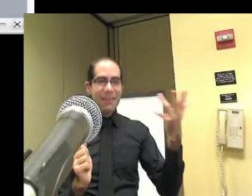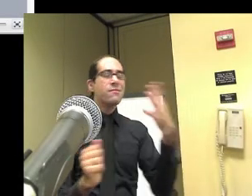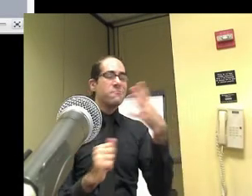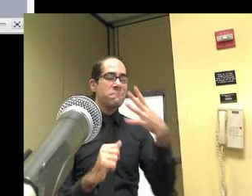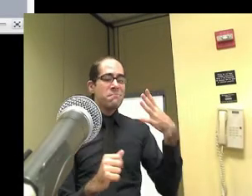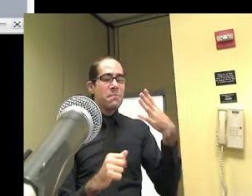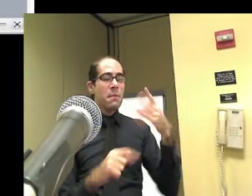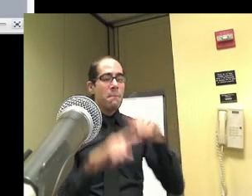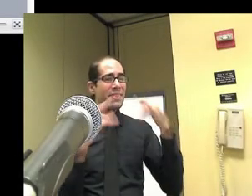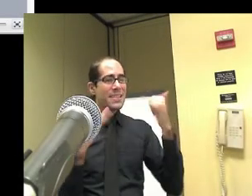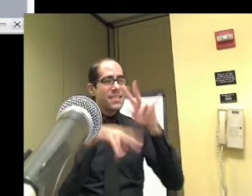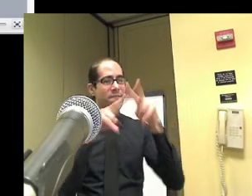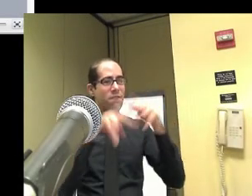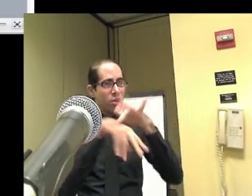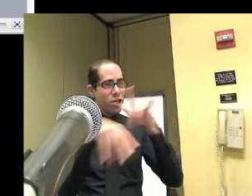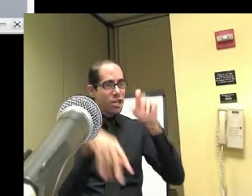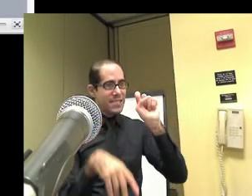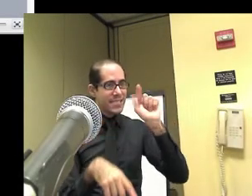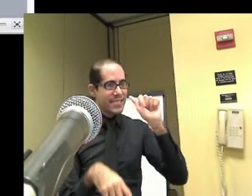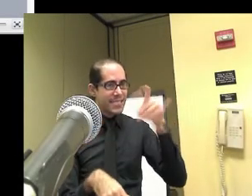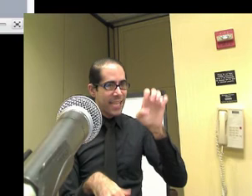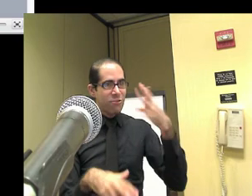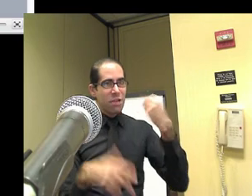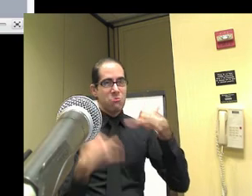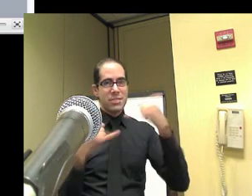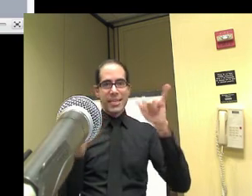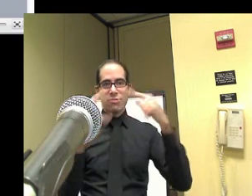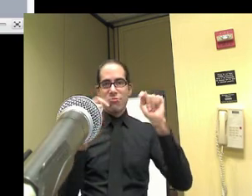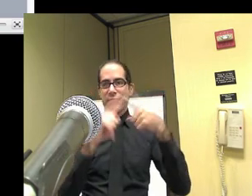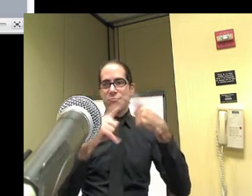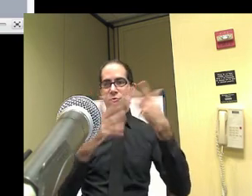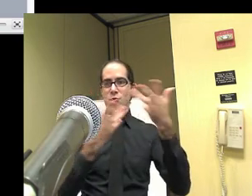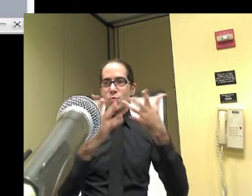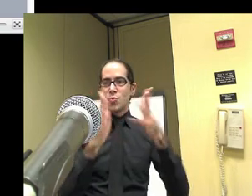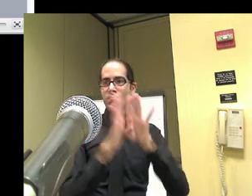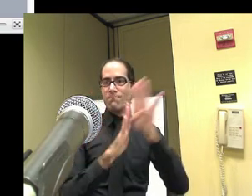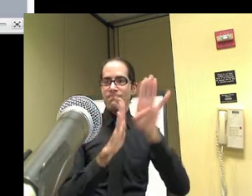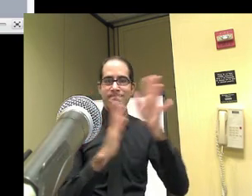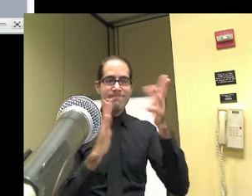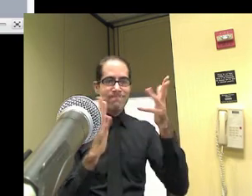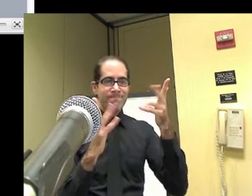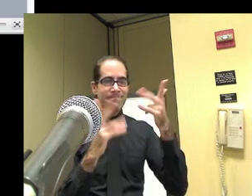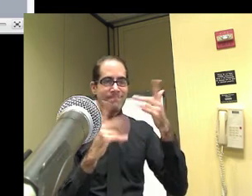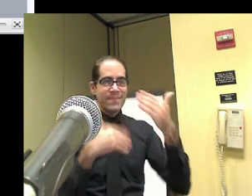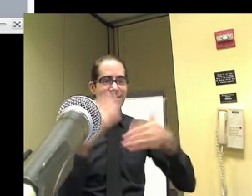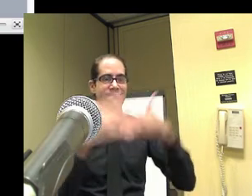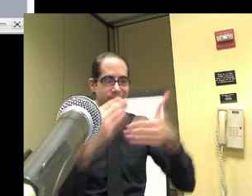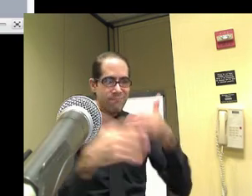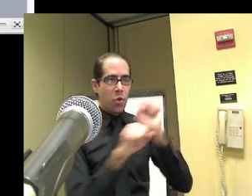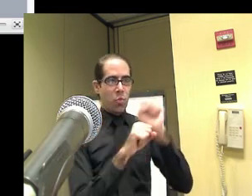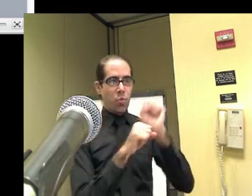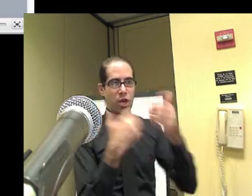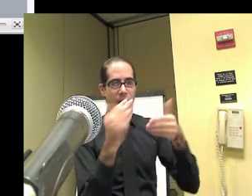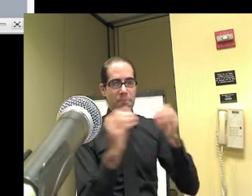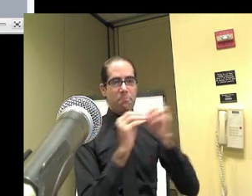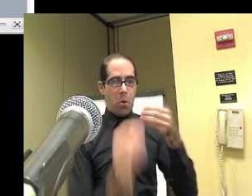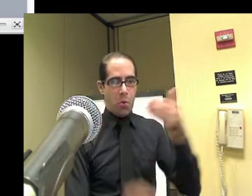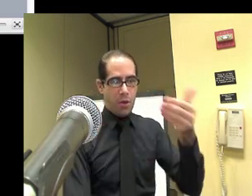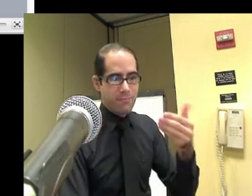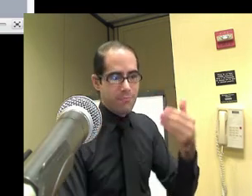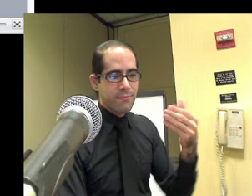and we're going to be playing with that a little bit. But for right now, and it's going to be at